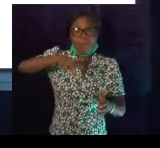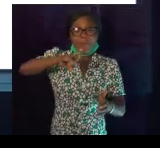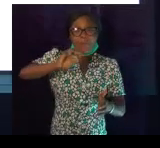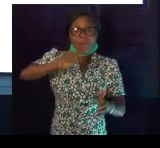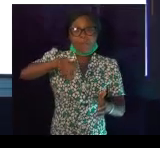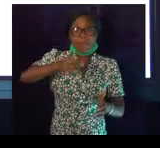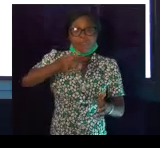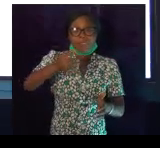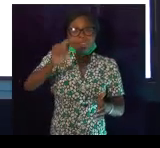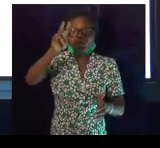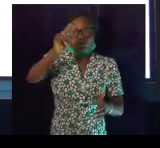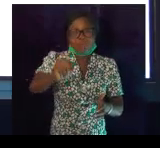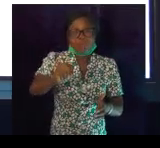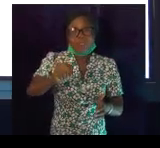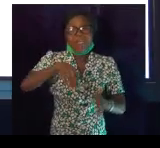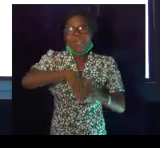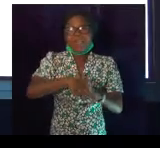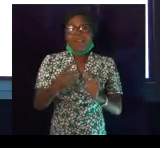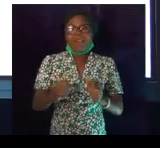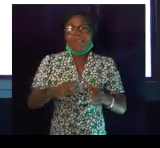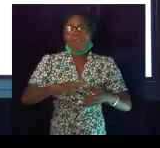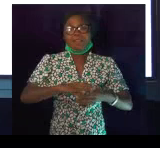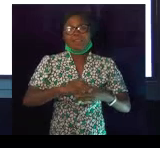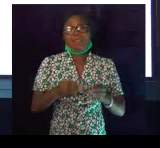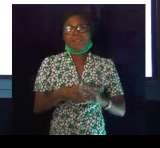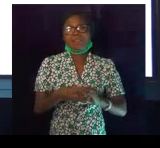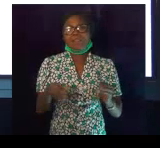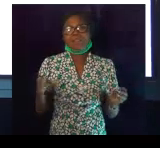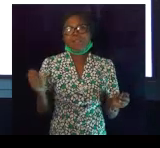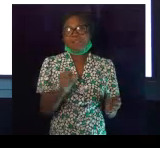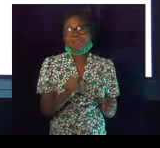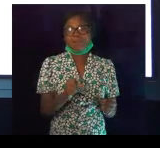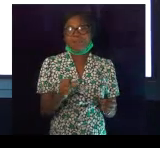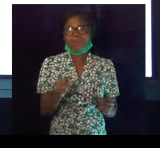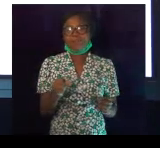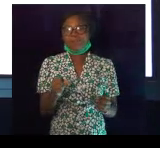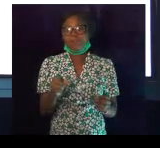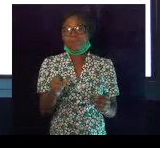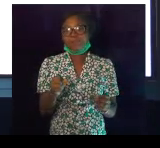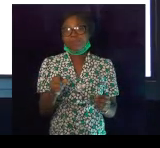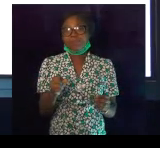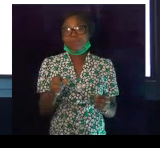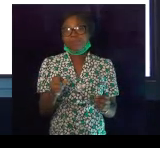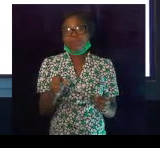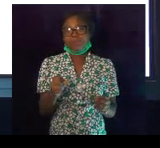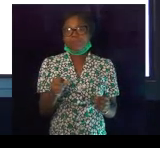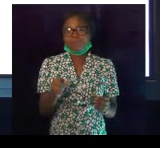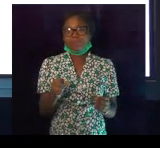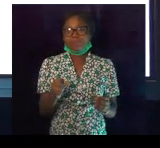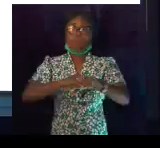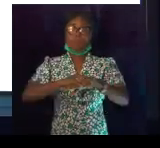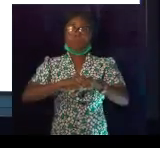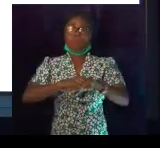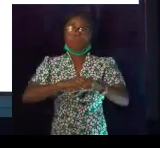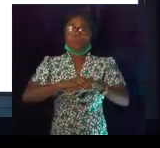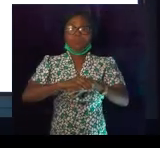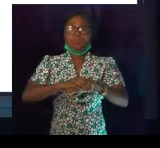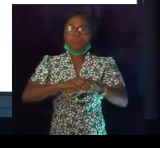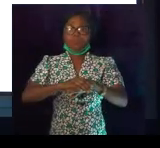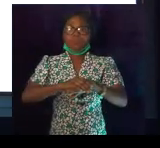and identify prepositions in sentences.